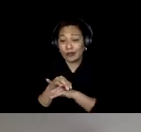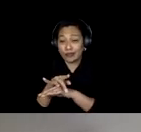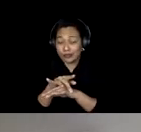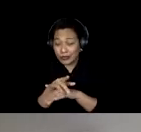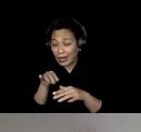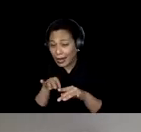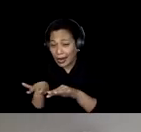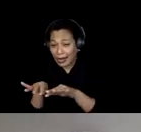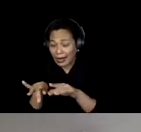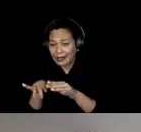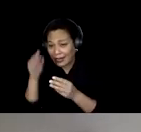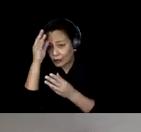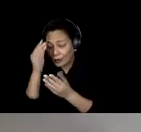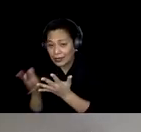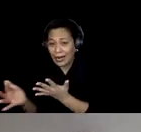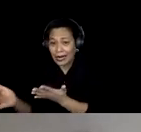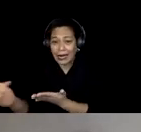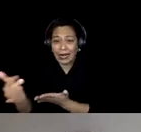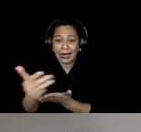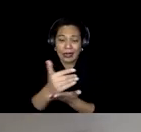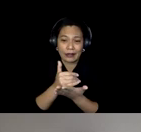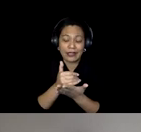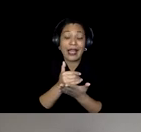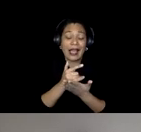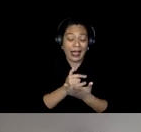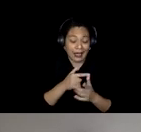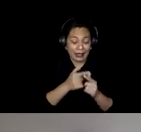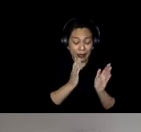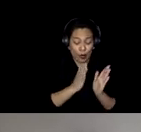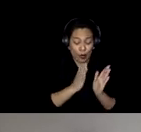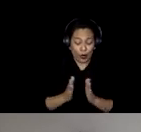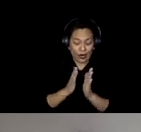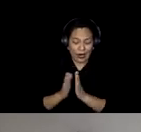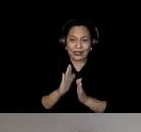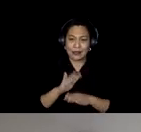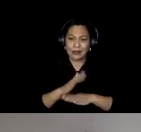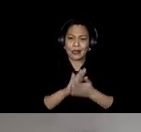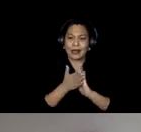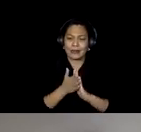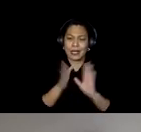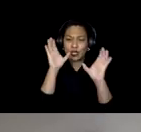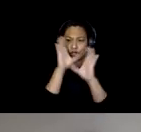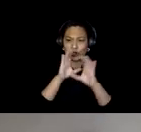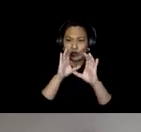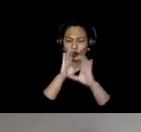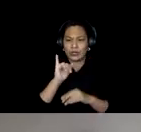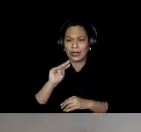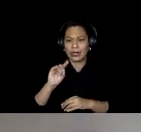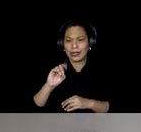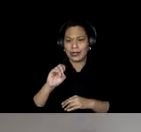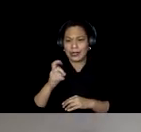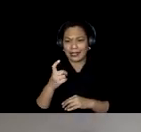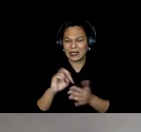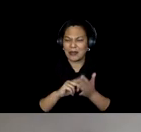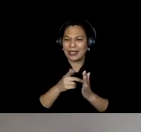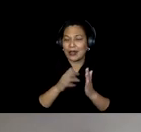this information that they've gathered and they organize all of it into a search index. So like an index of all the